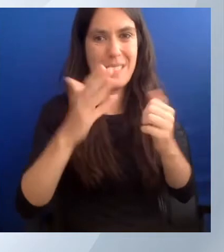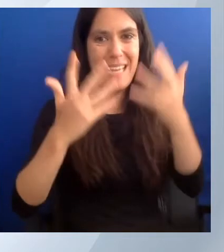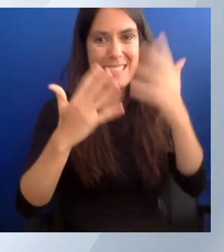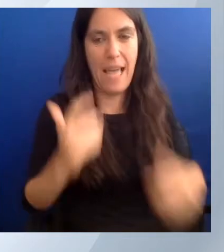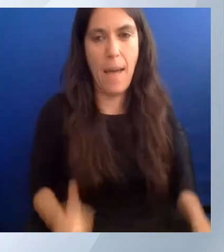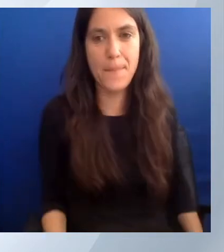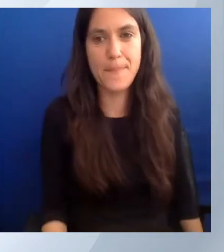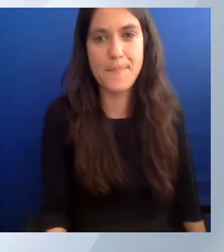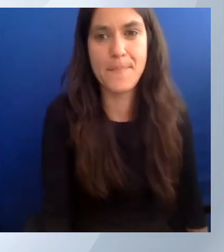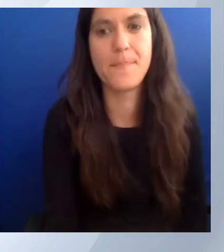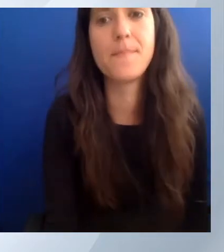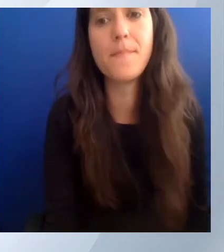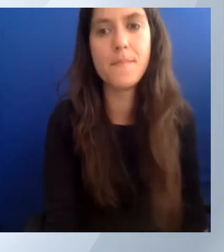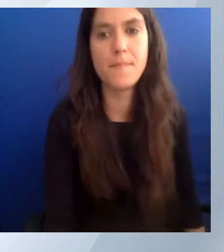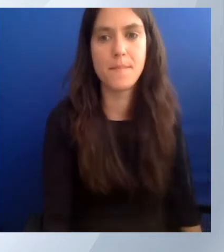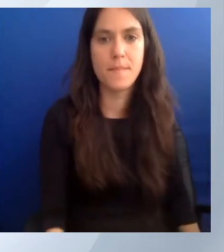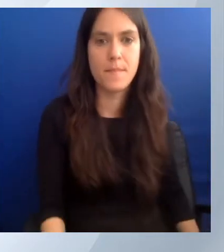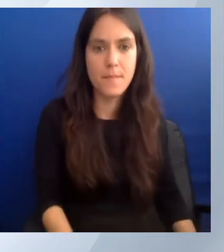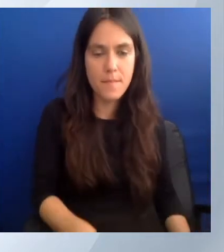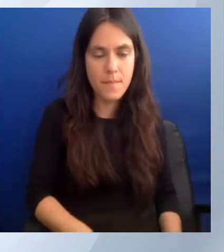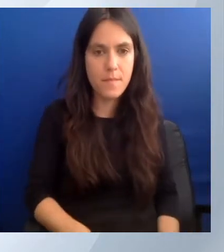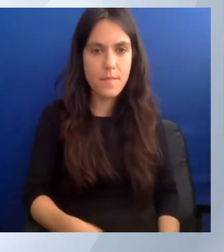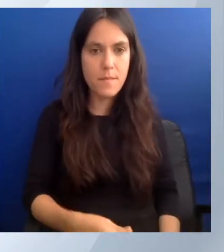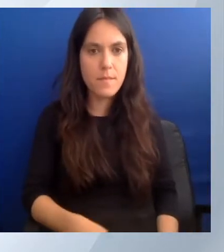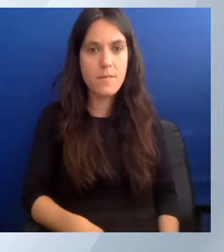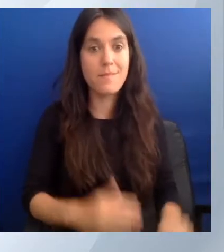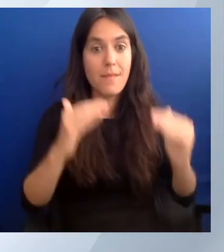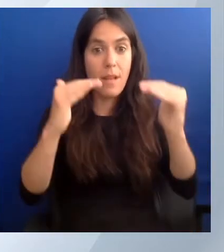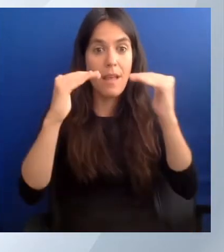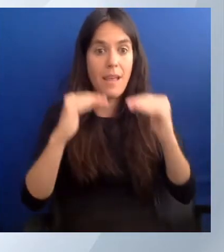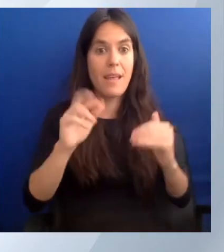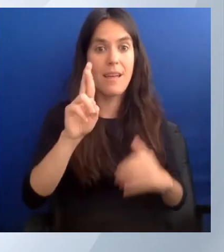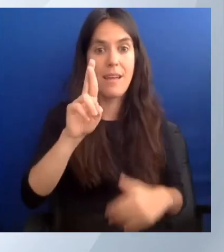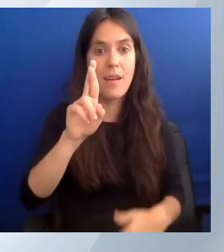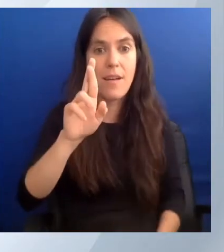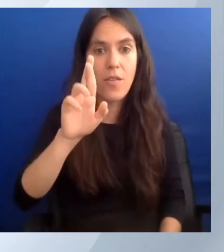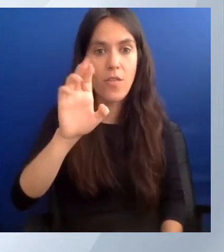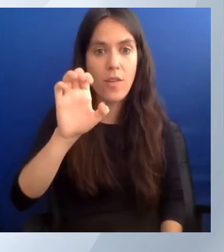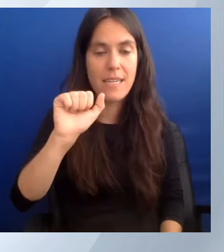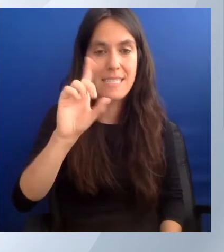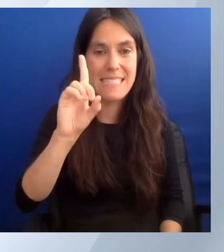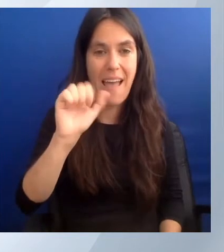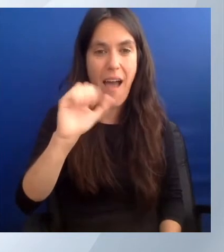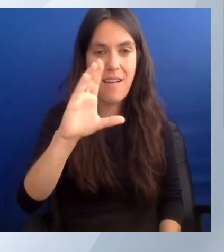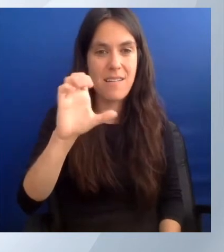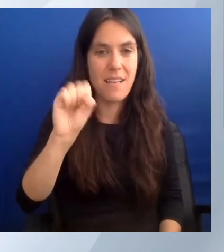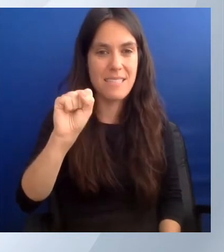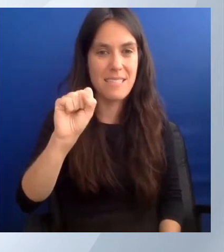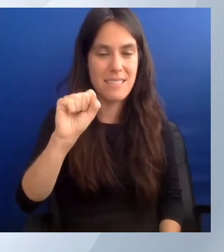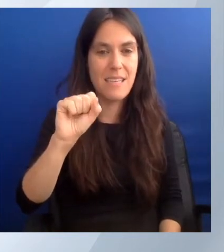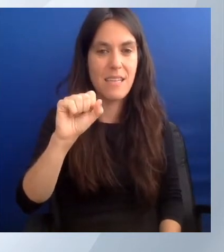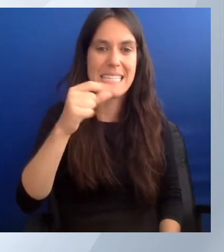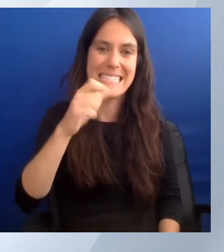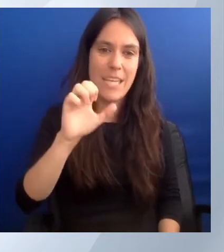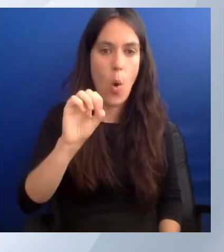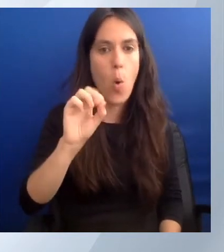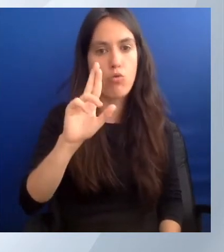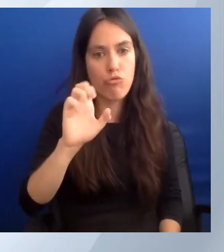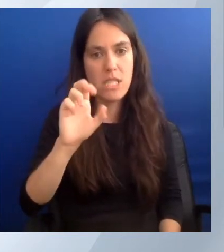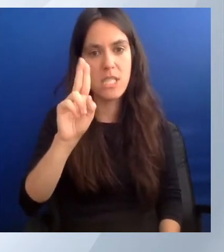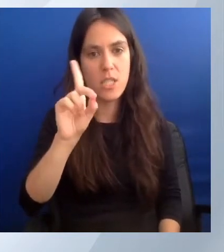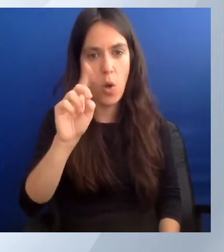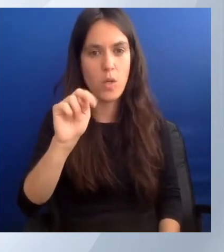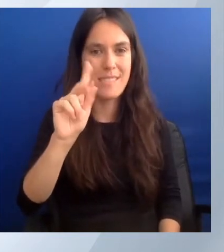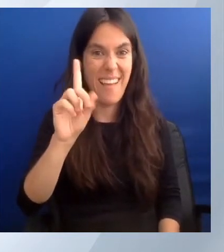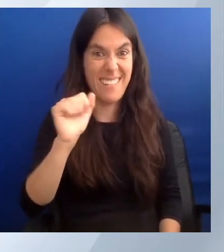The option under that is read access georedundant storage. You can see the names are starting to get a bit long, and this is where